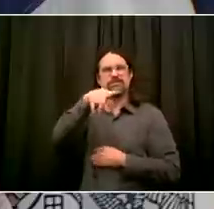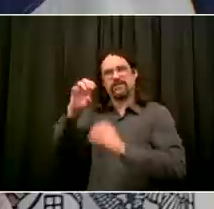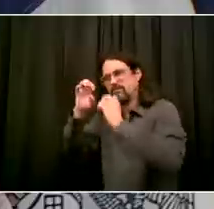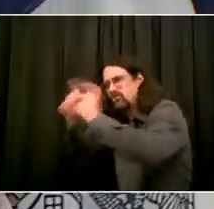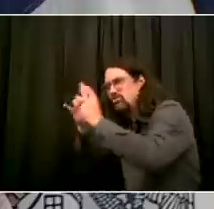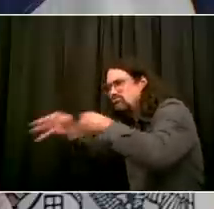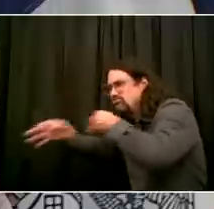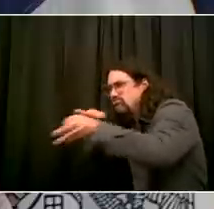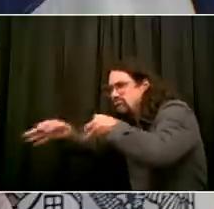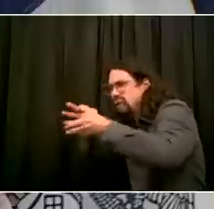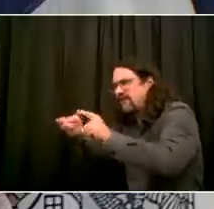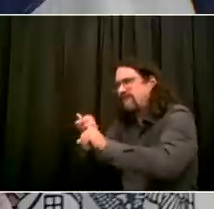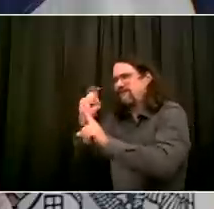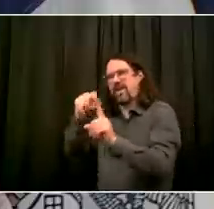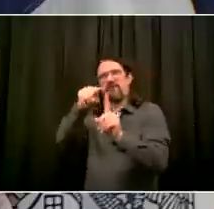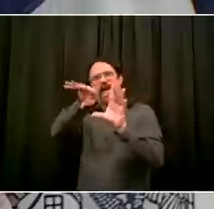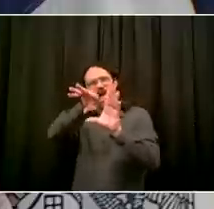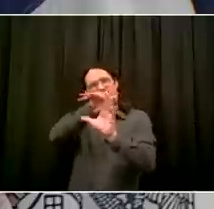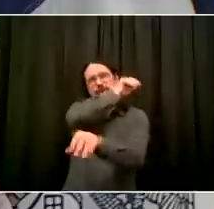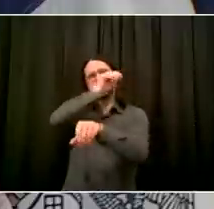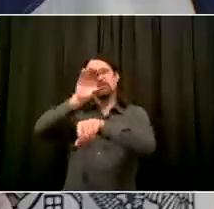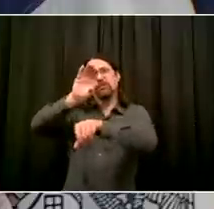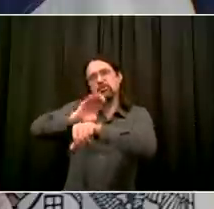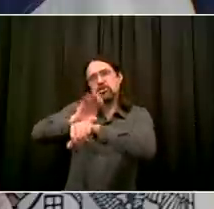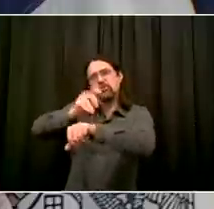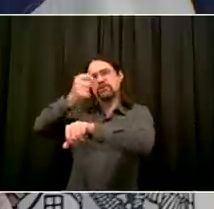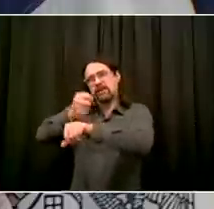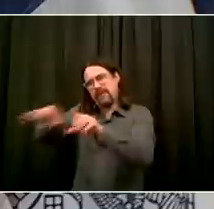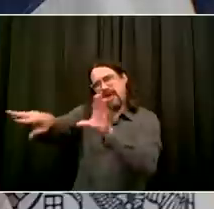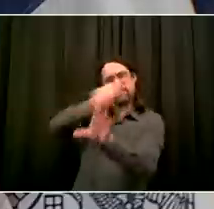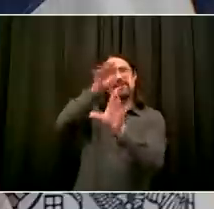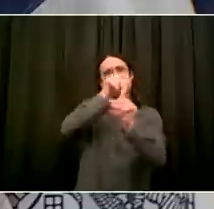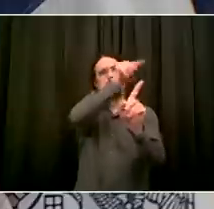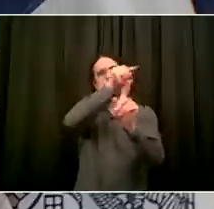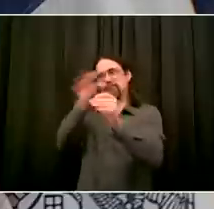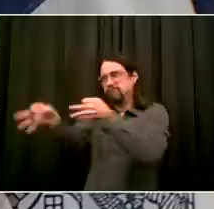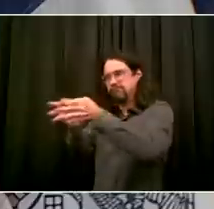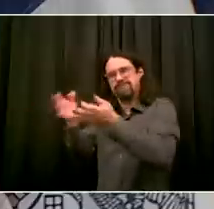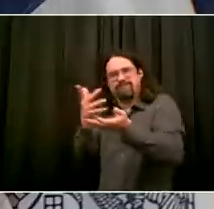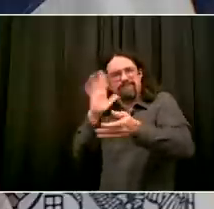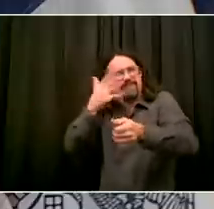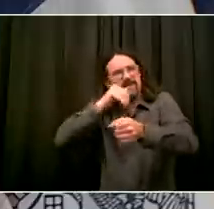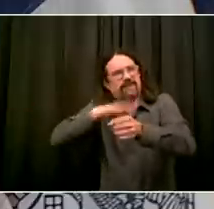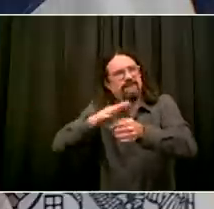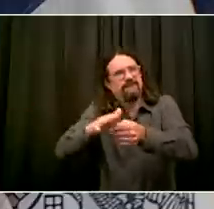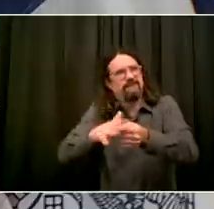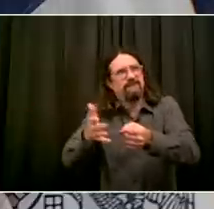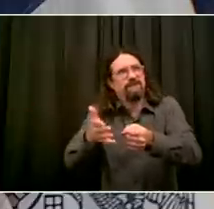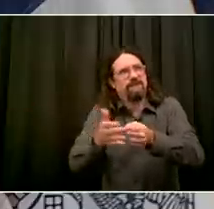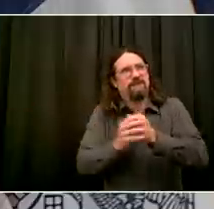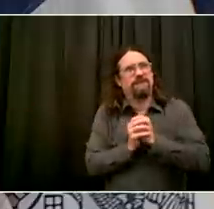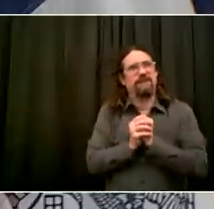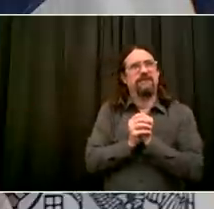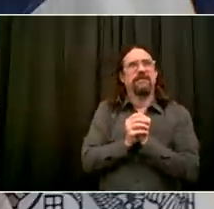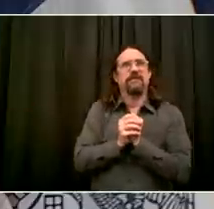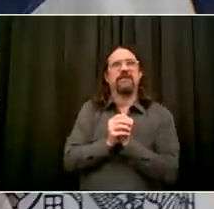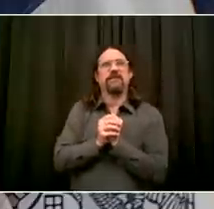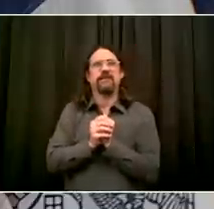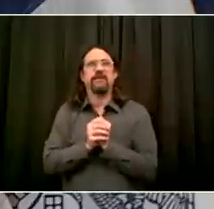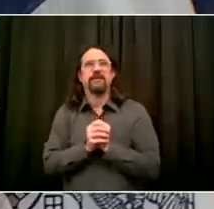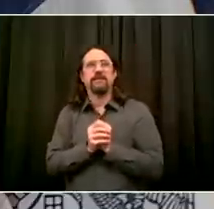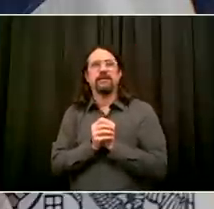mean, we've seen tremendous support from community leaders and community institutions. We've seen intensive efforts